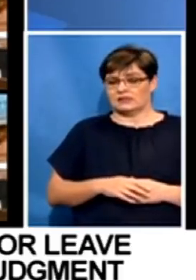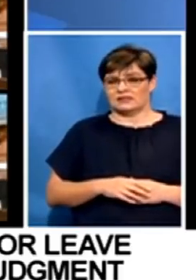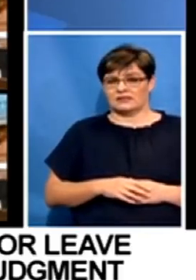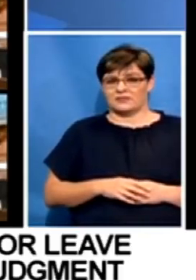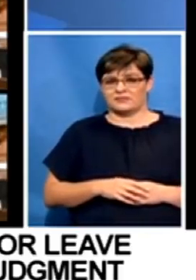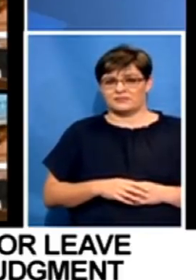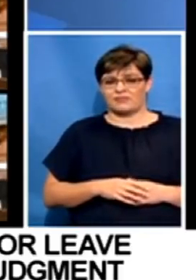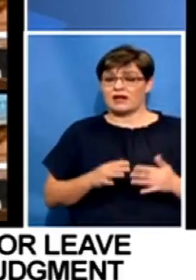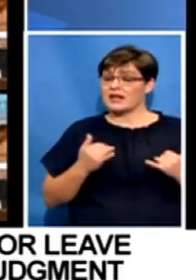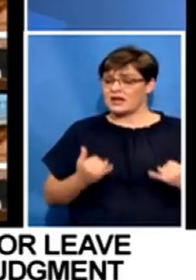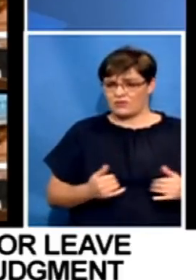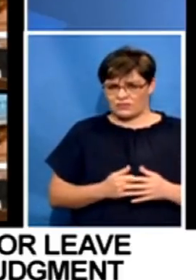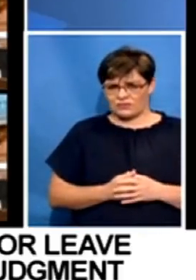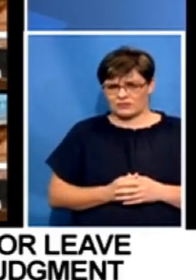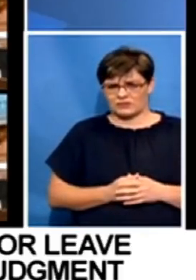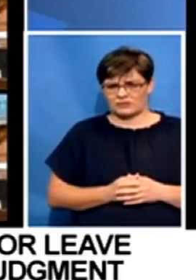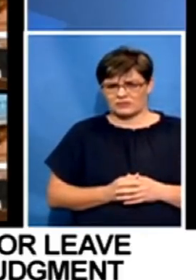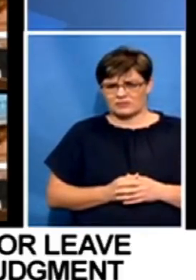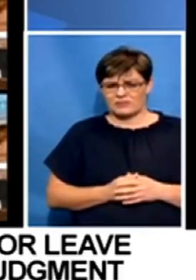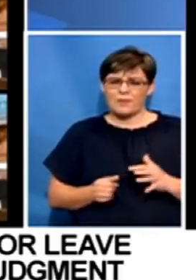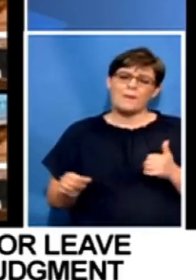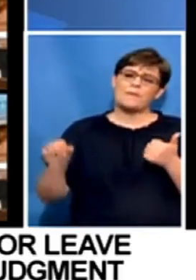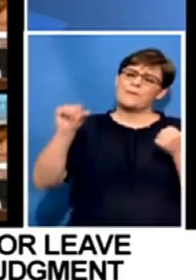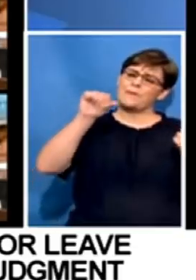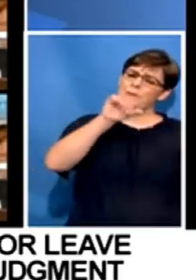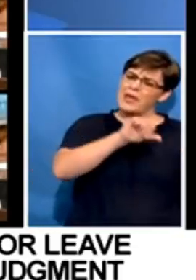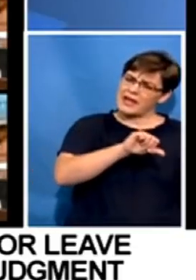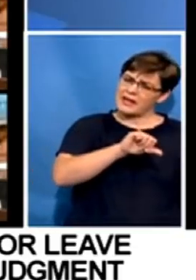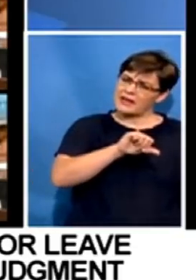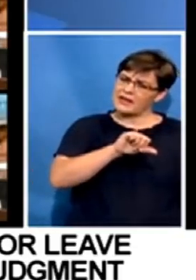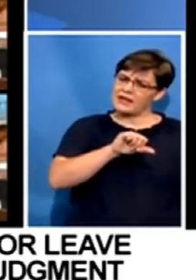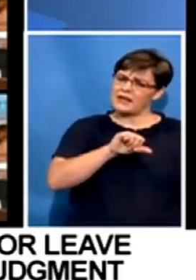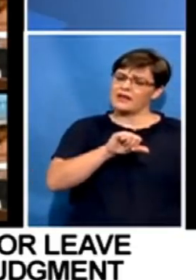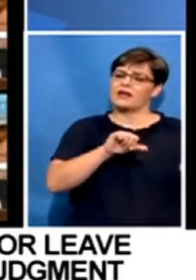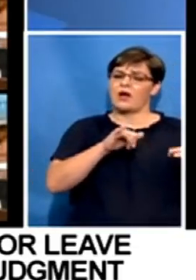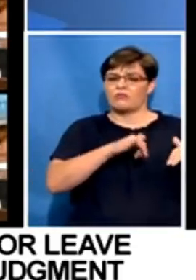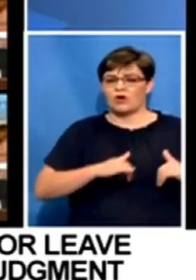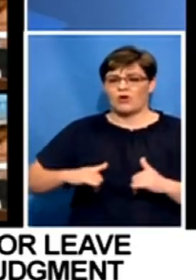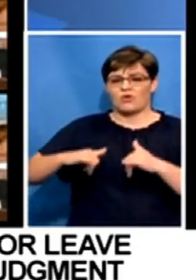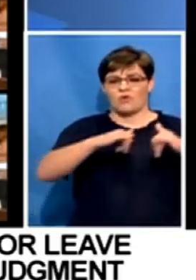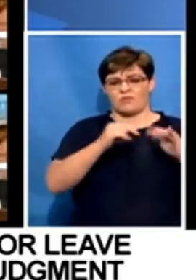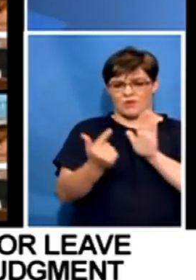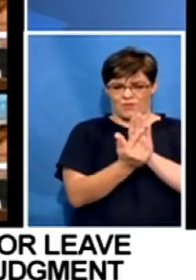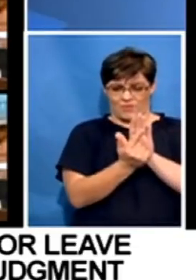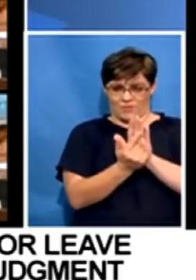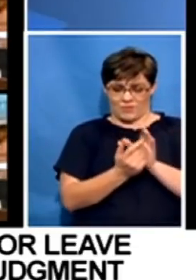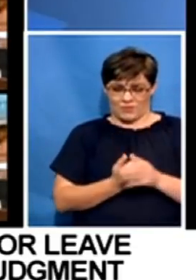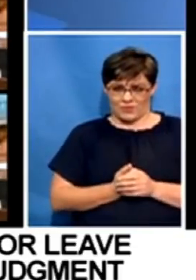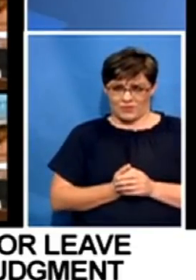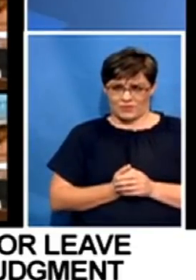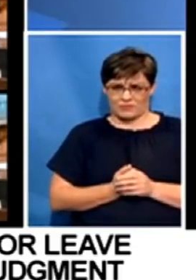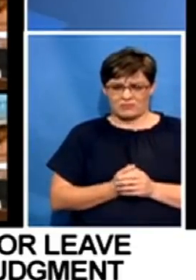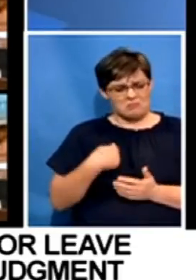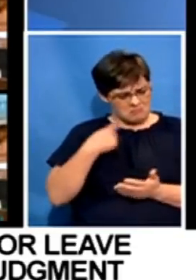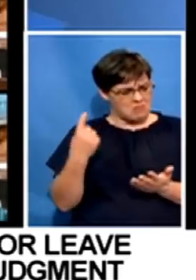you back to the common law. Yes. I've always understood the common law to